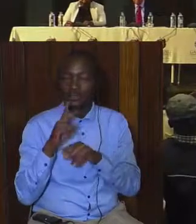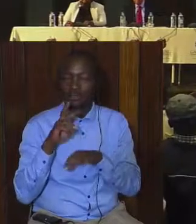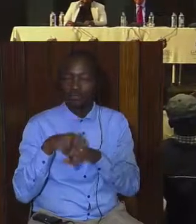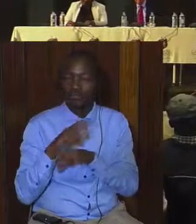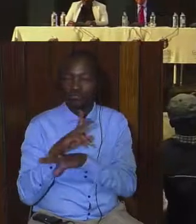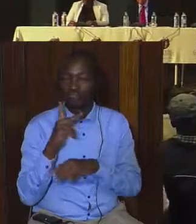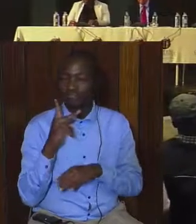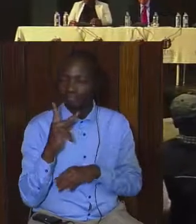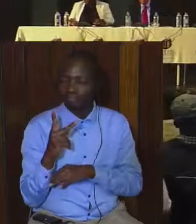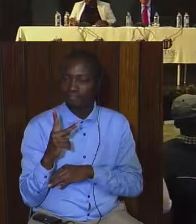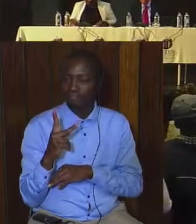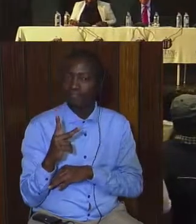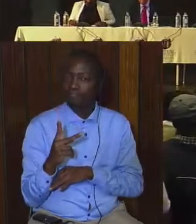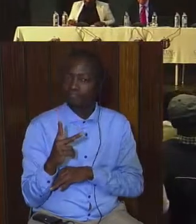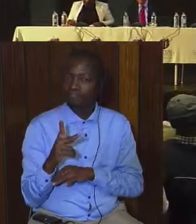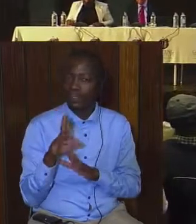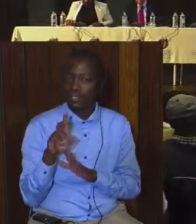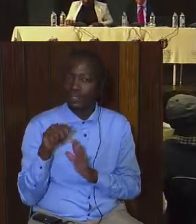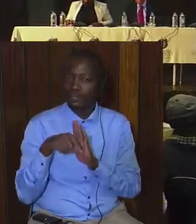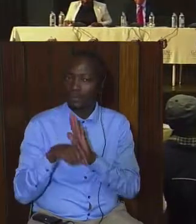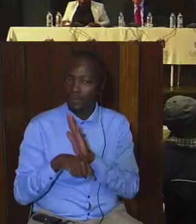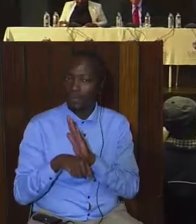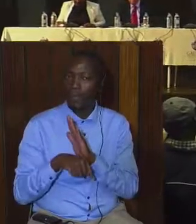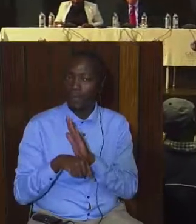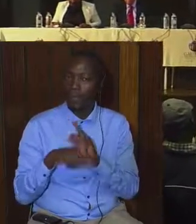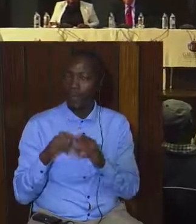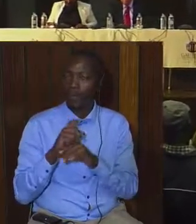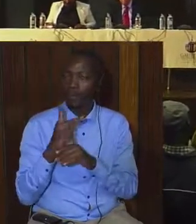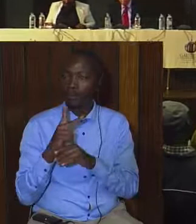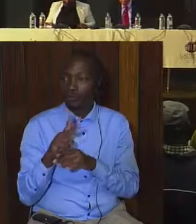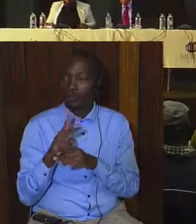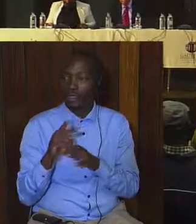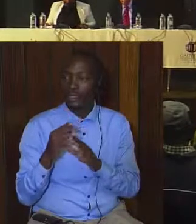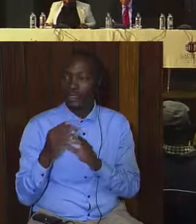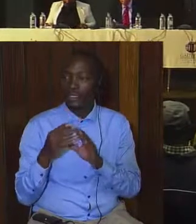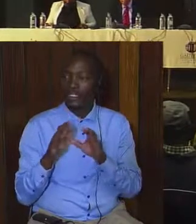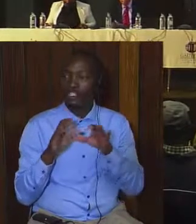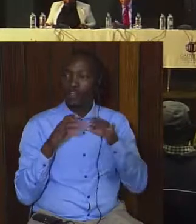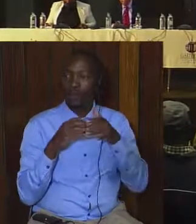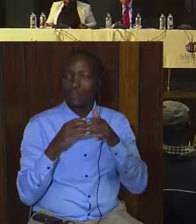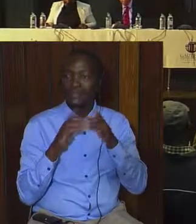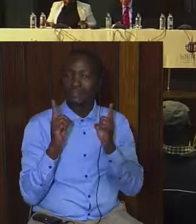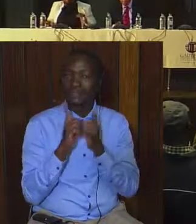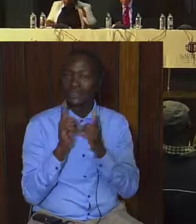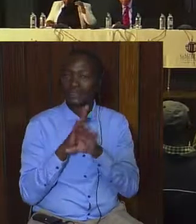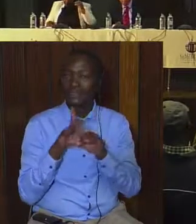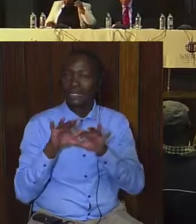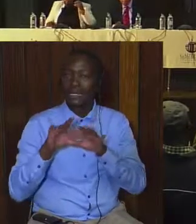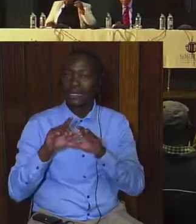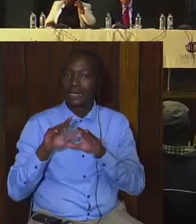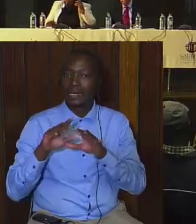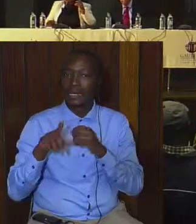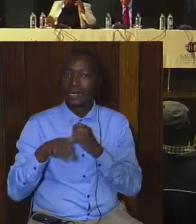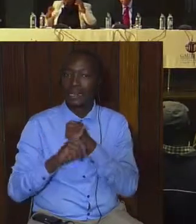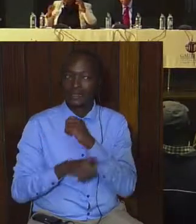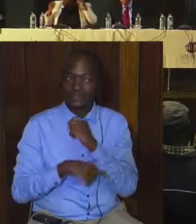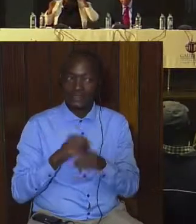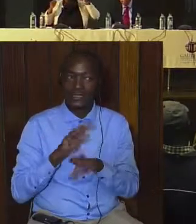look at the remaining committee meetings and see if we can schedule an